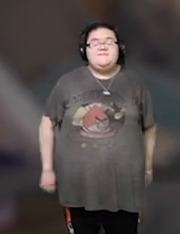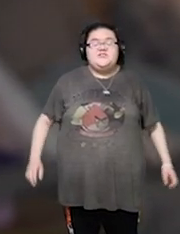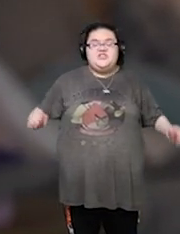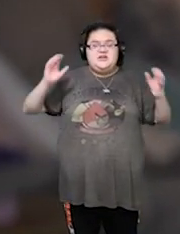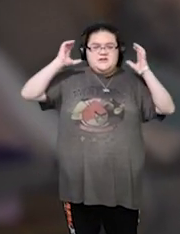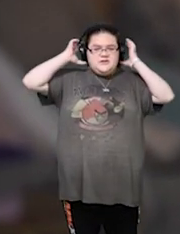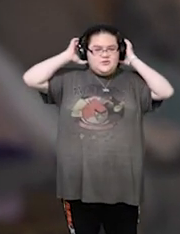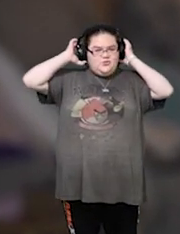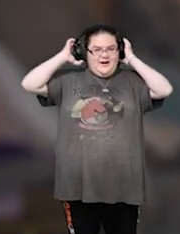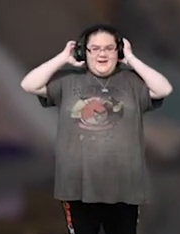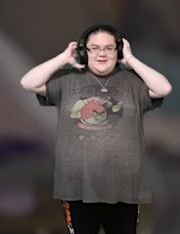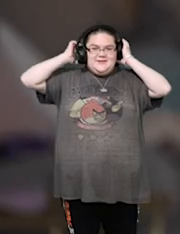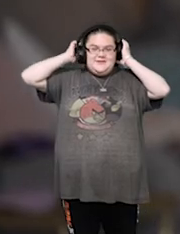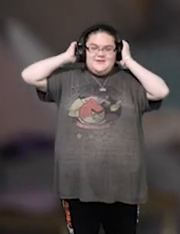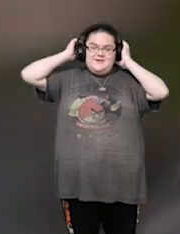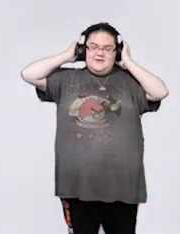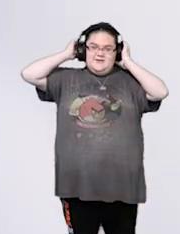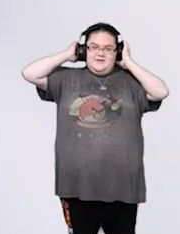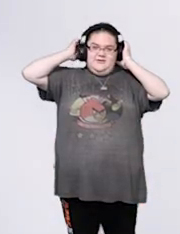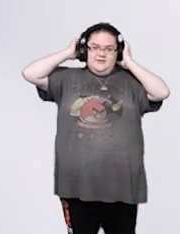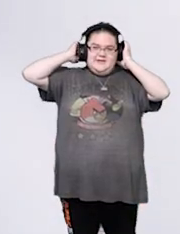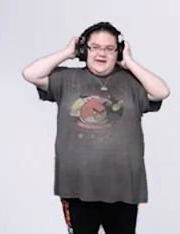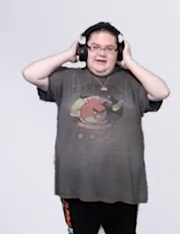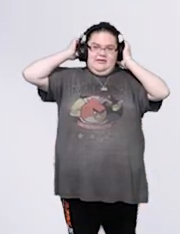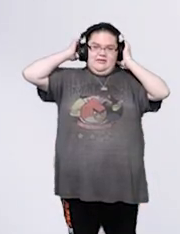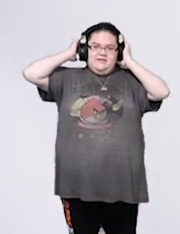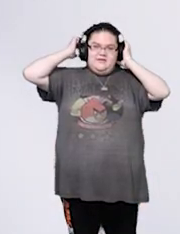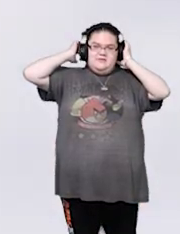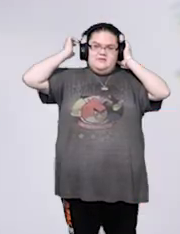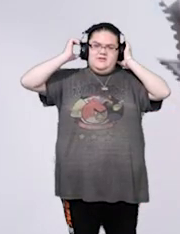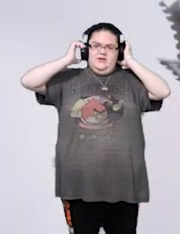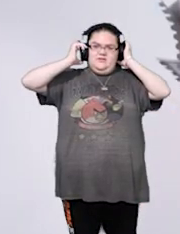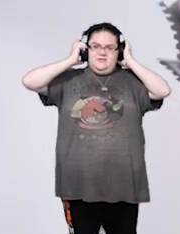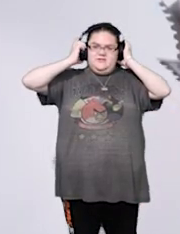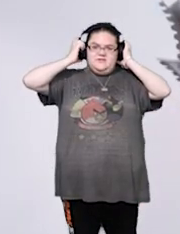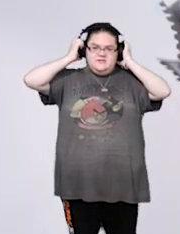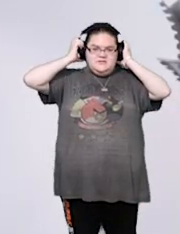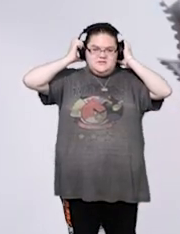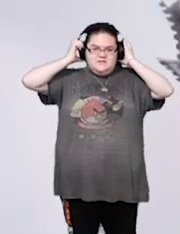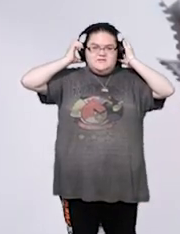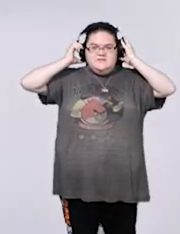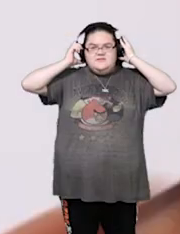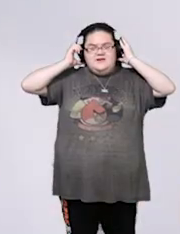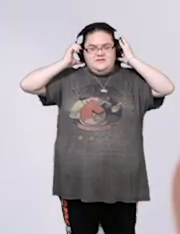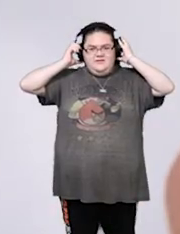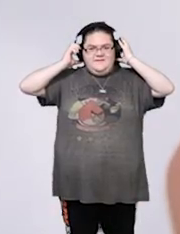£25 for a pot of honey. Jesus £25. Christ. Holy hell.